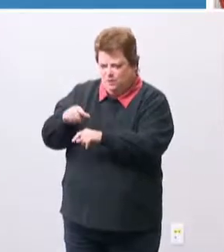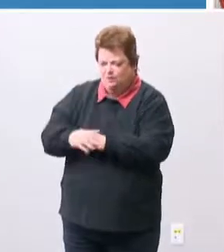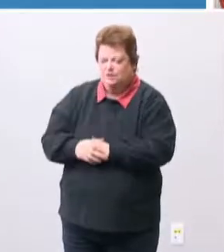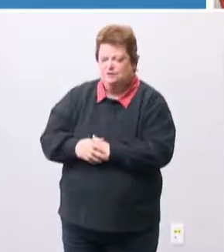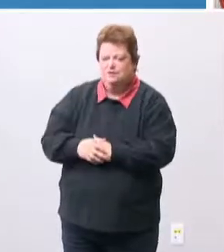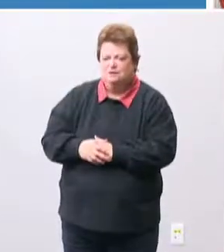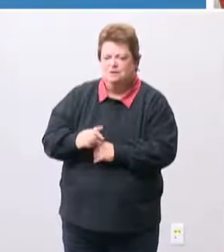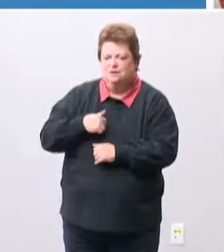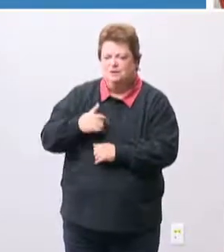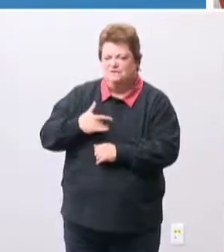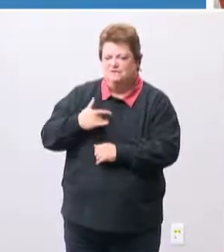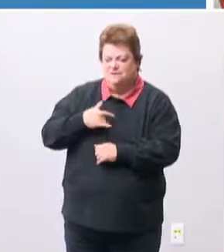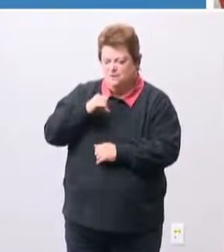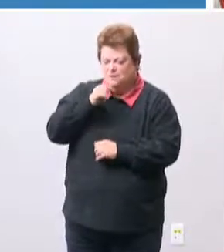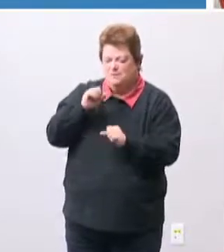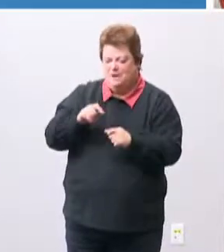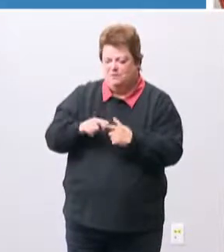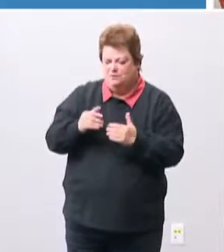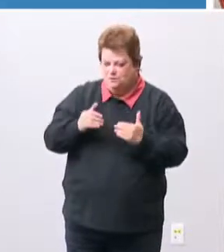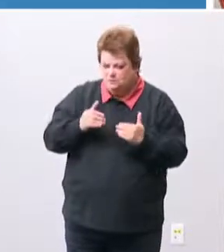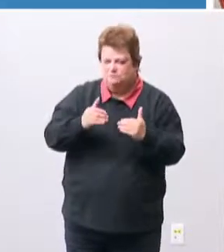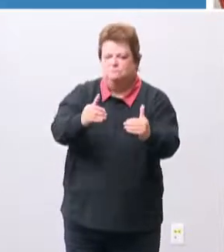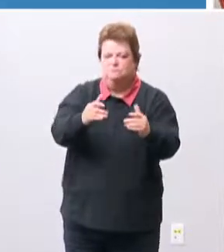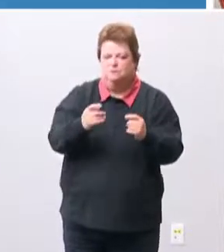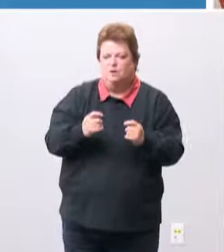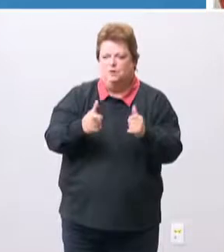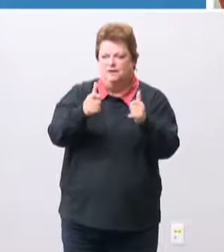feel that we'll be able to move forward rather quickly.